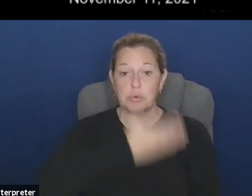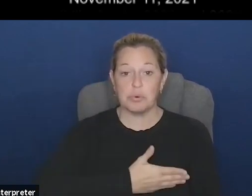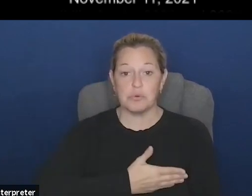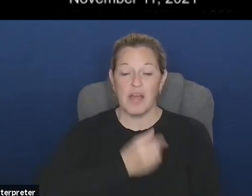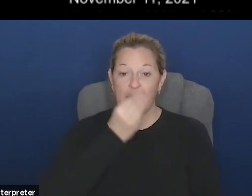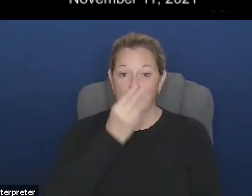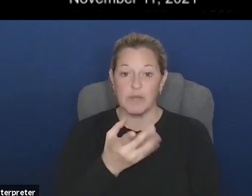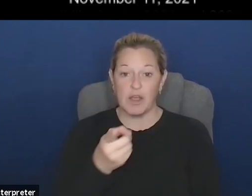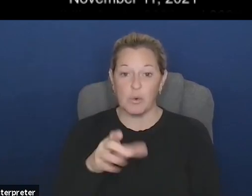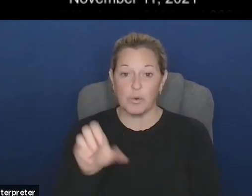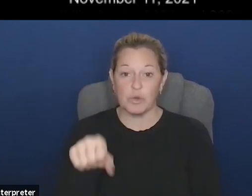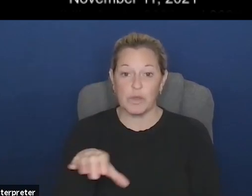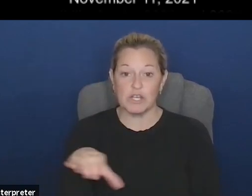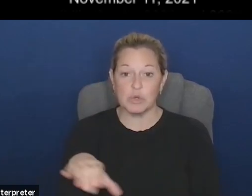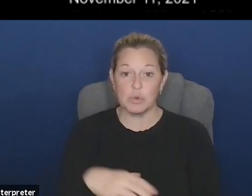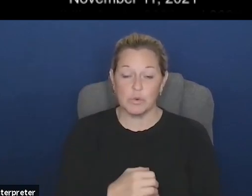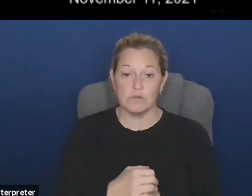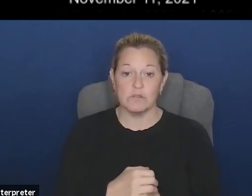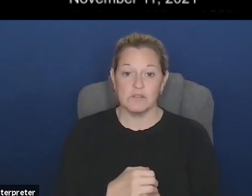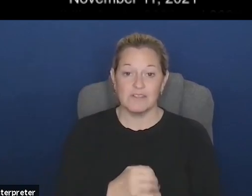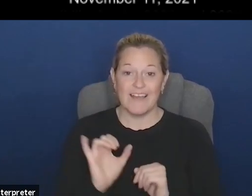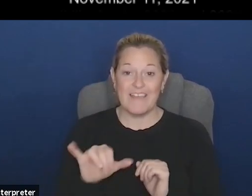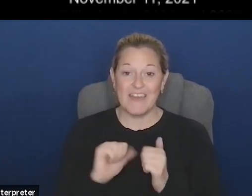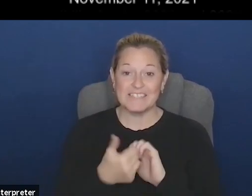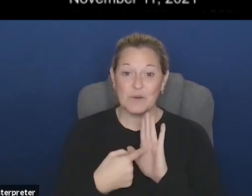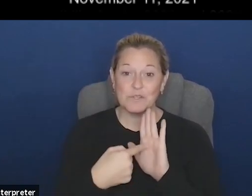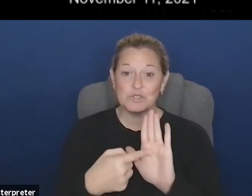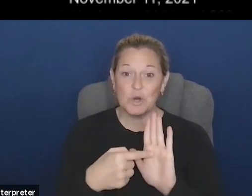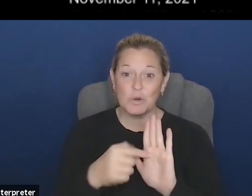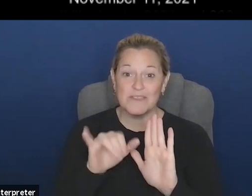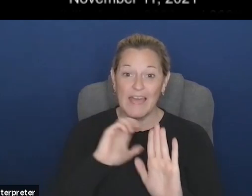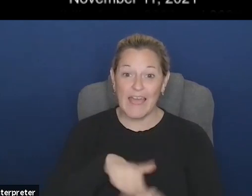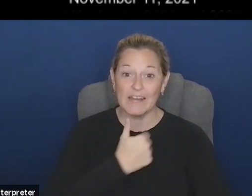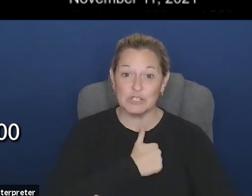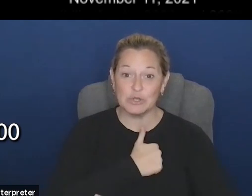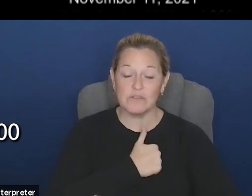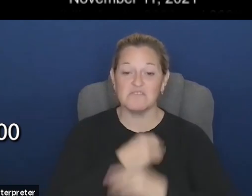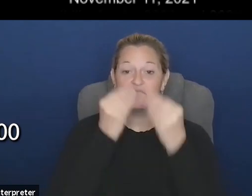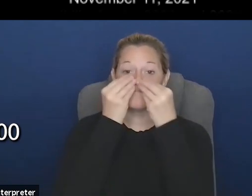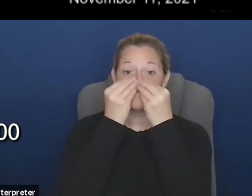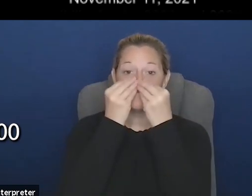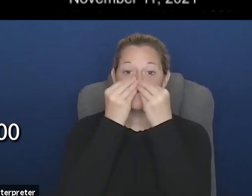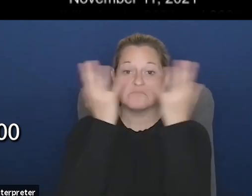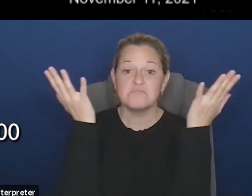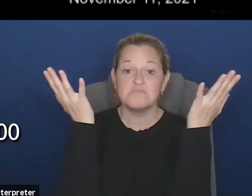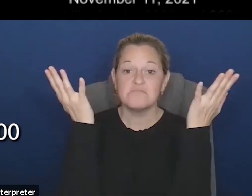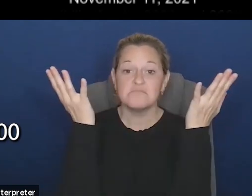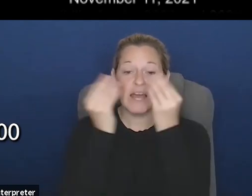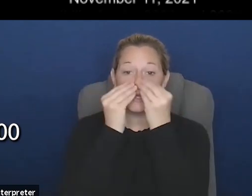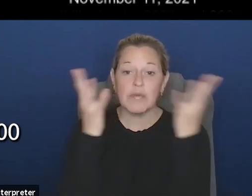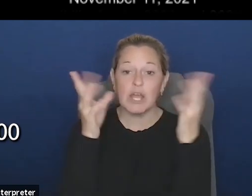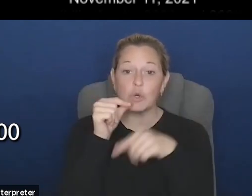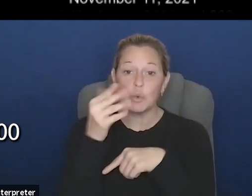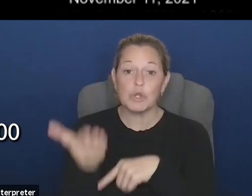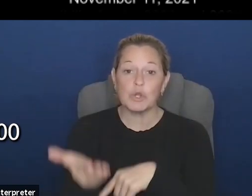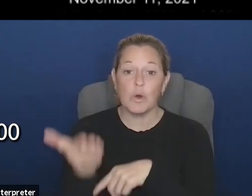don't care, and this is how it comes across. I don't care about who you are. I care about what you can do. And so this is a very 1990s,